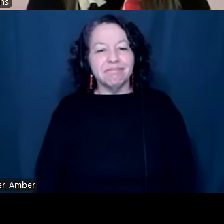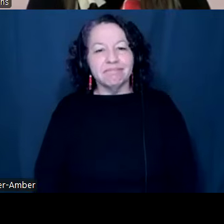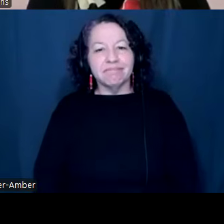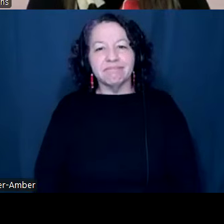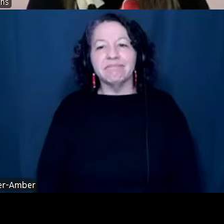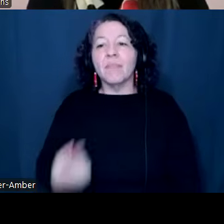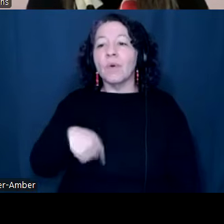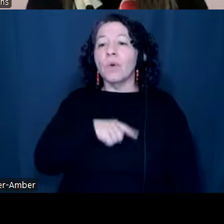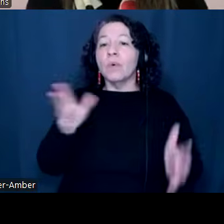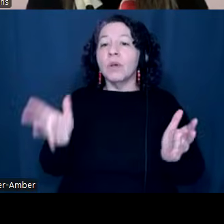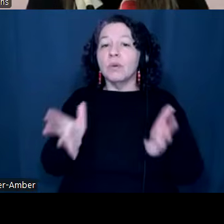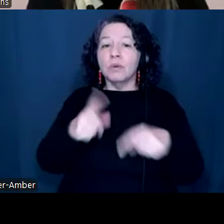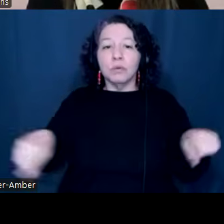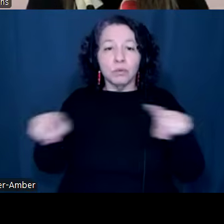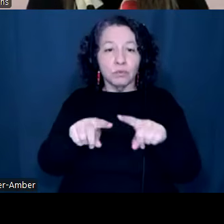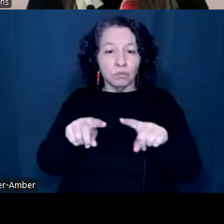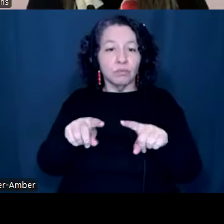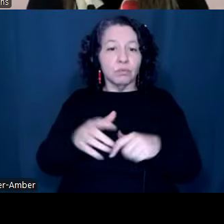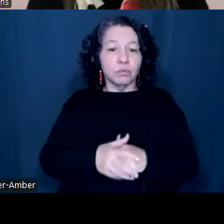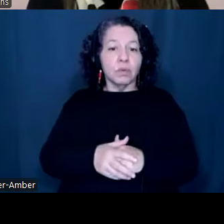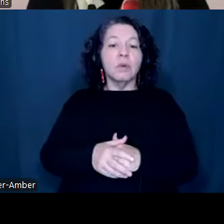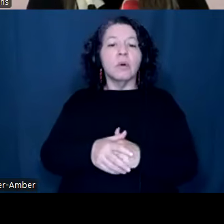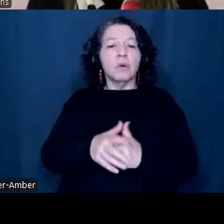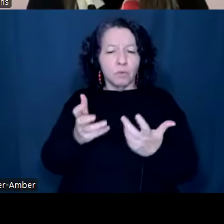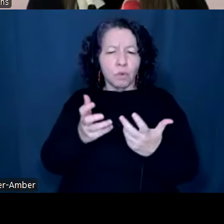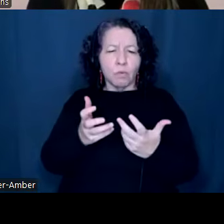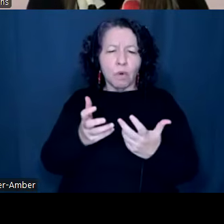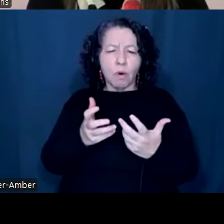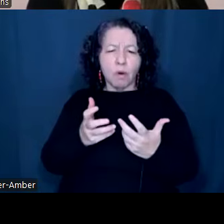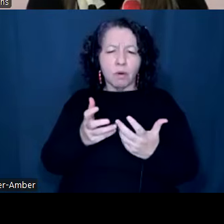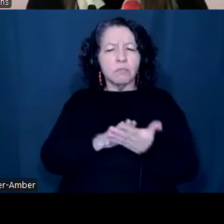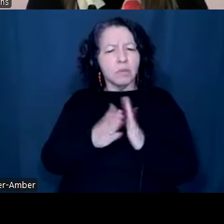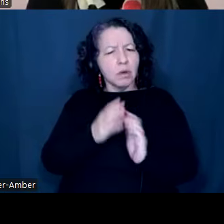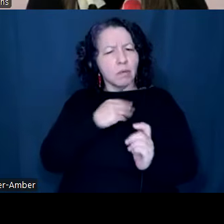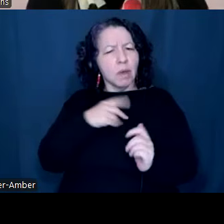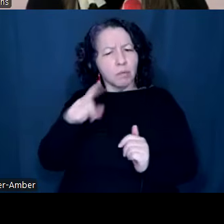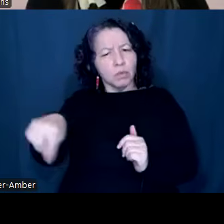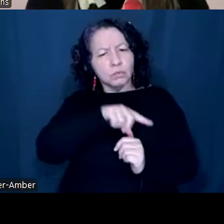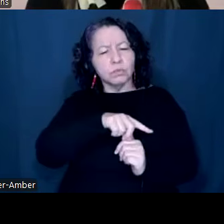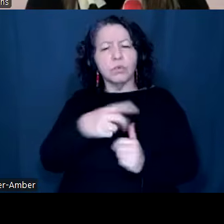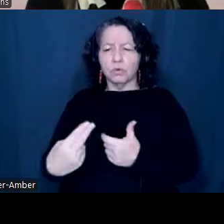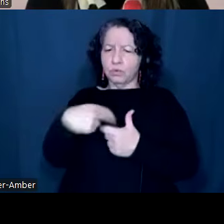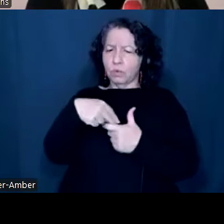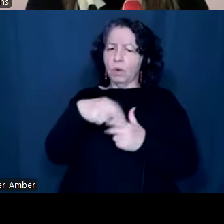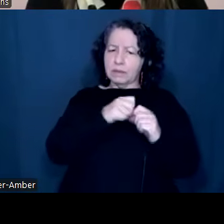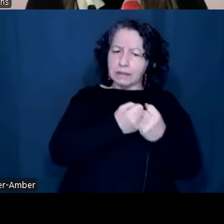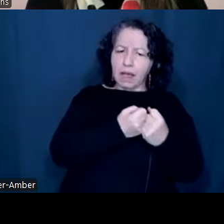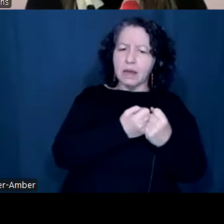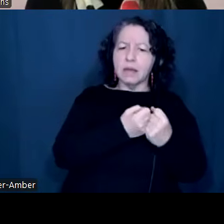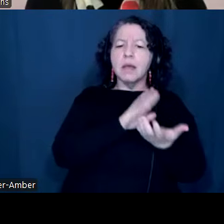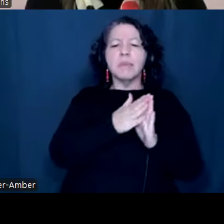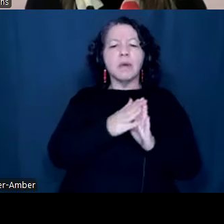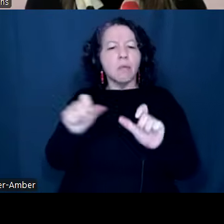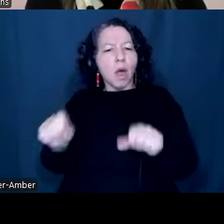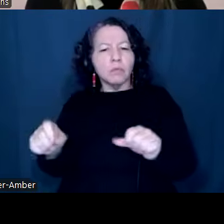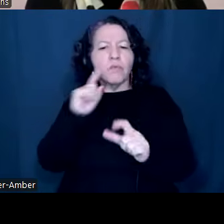We encourage you to become a member, to join a society, to become eligible for different kinds of